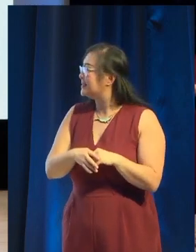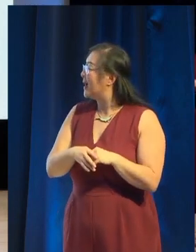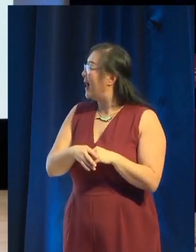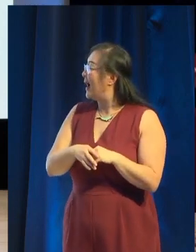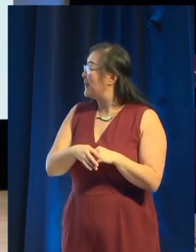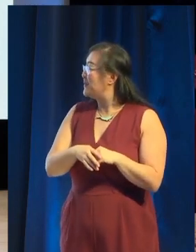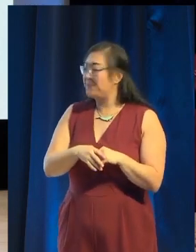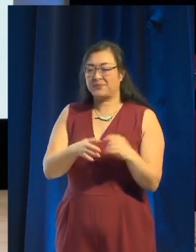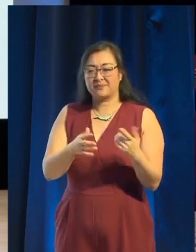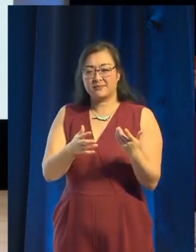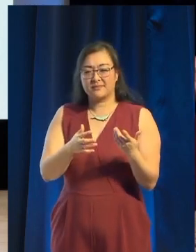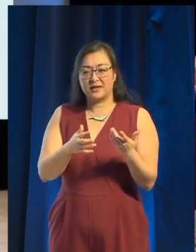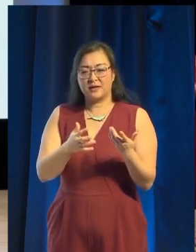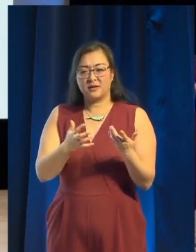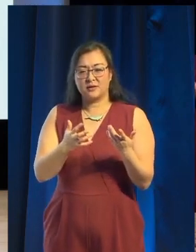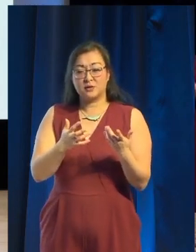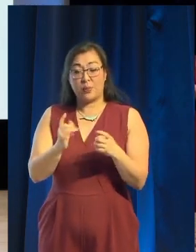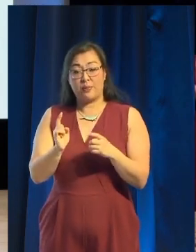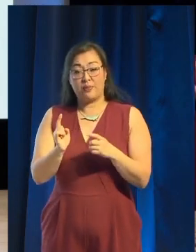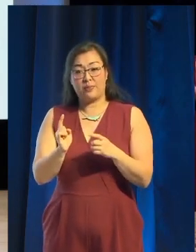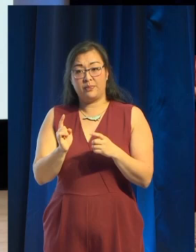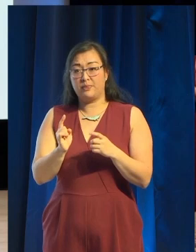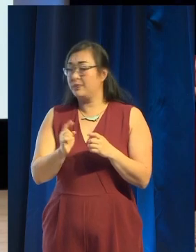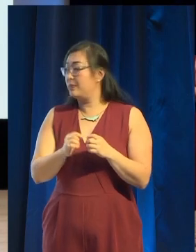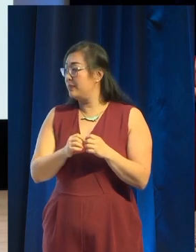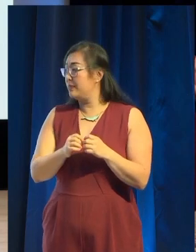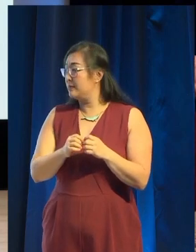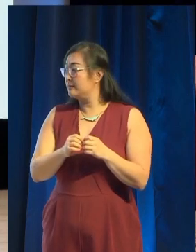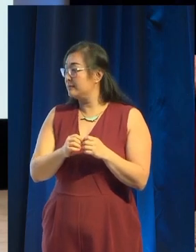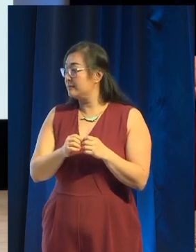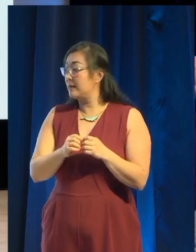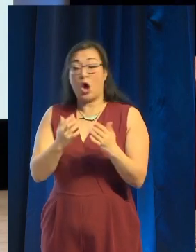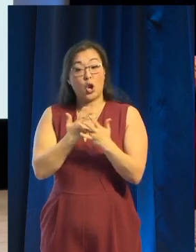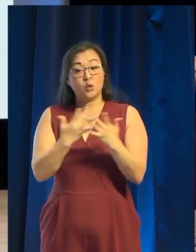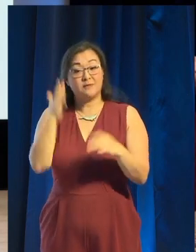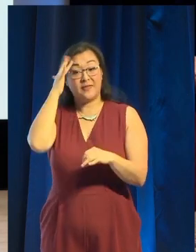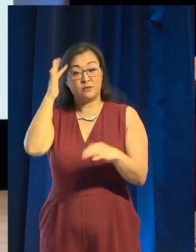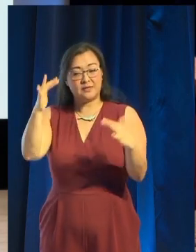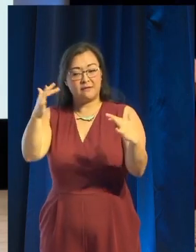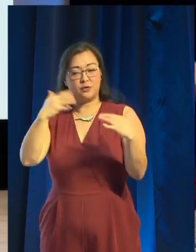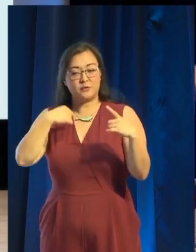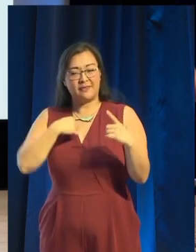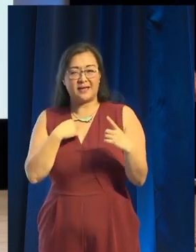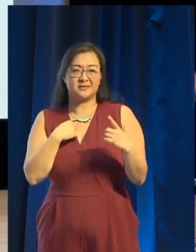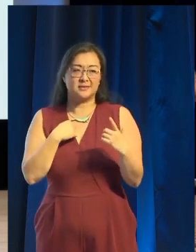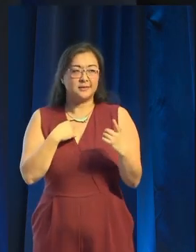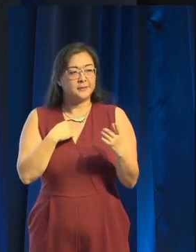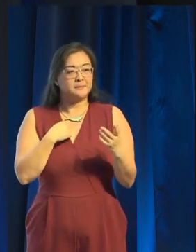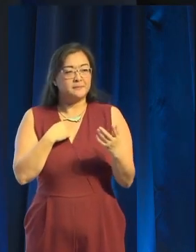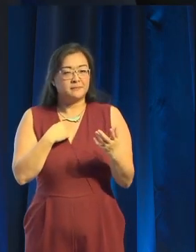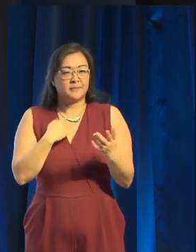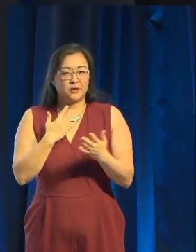the first impression that I had that Otome games are a bit sexist or